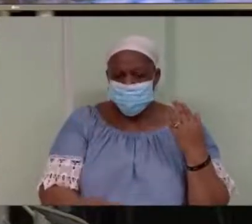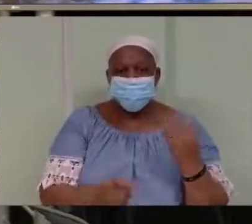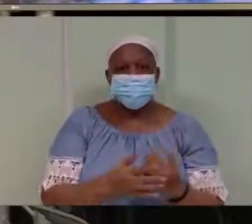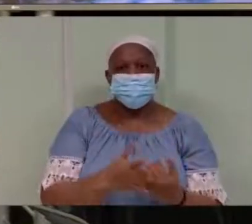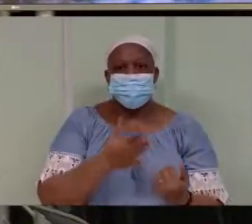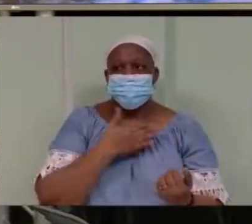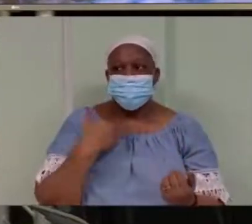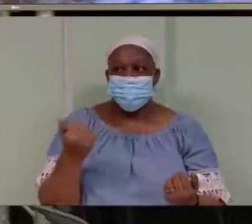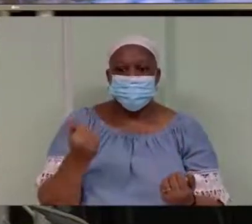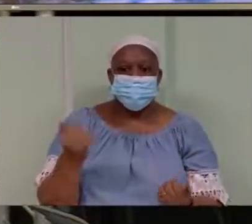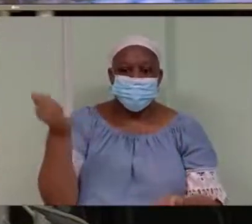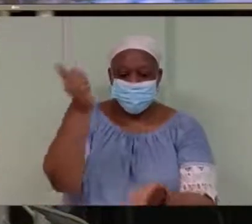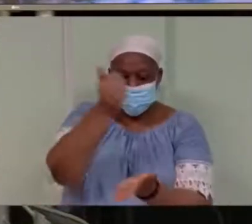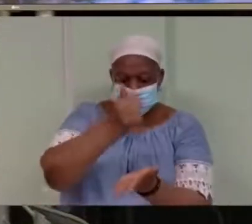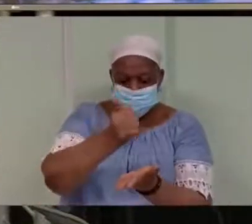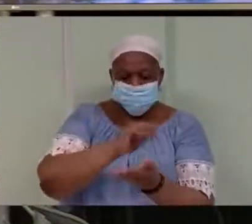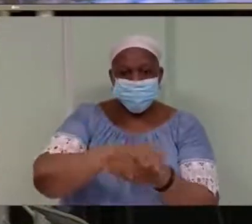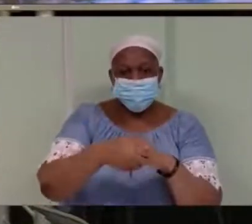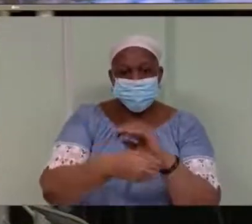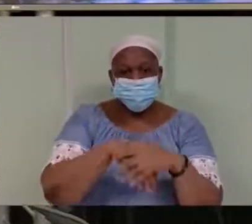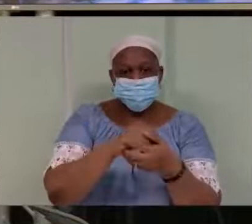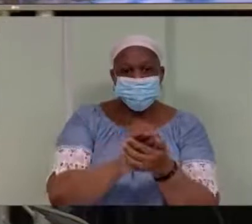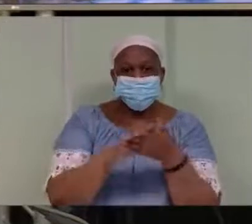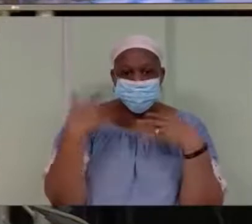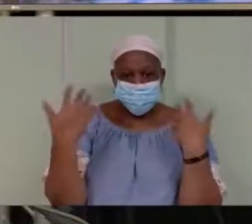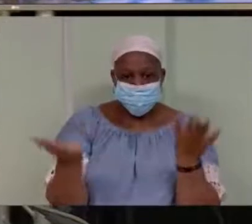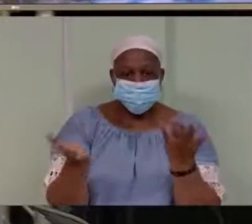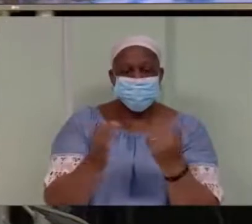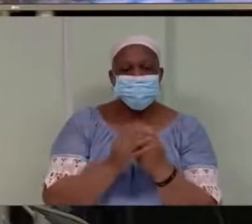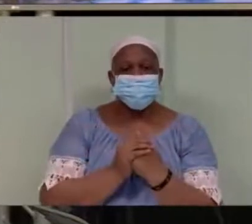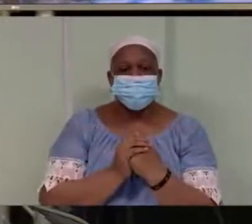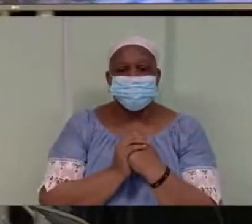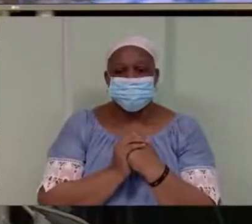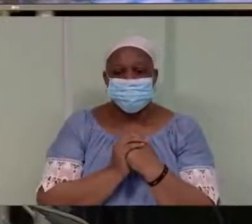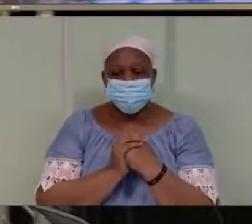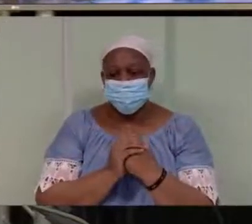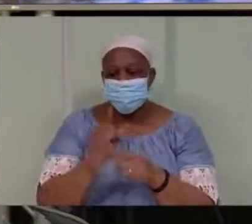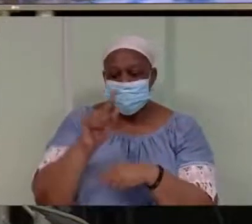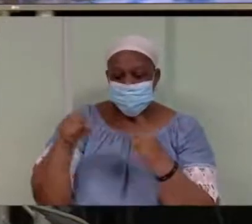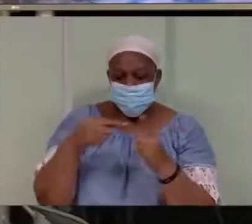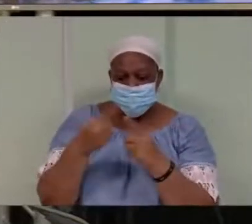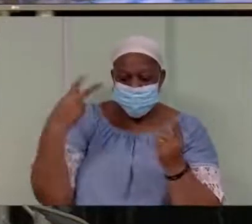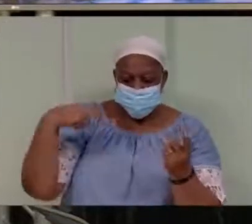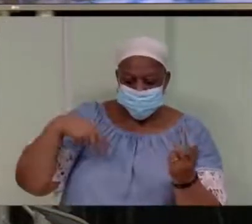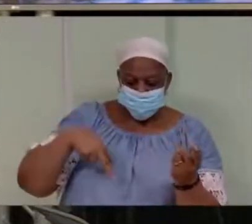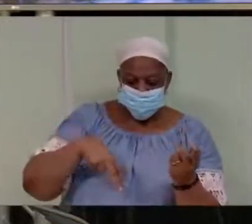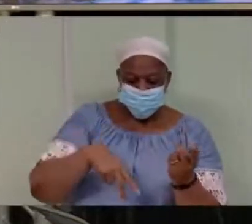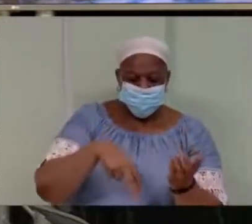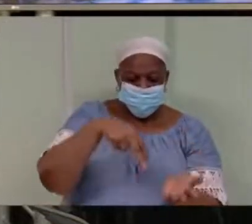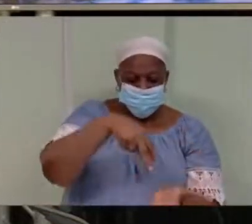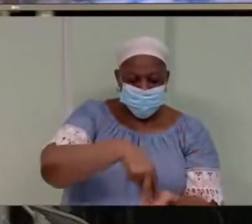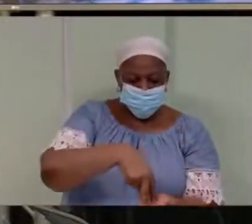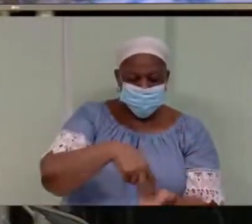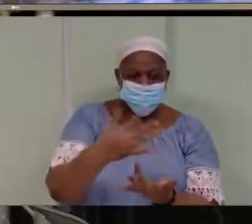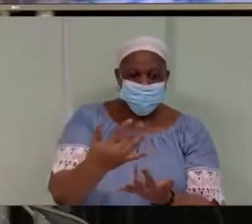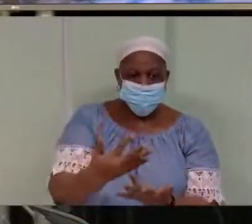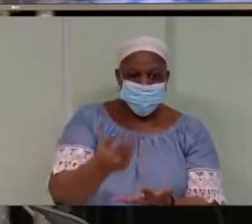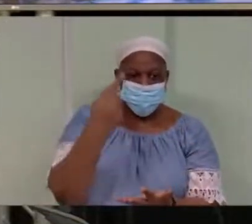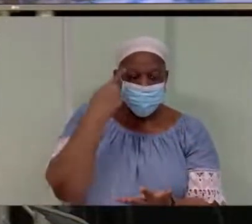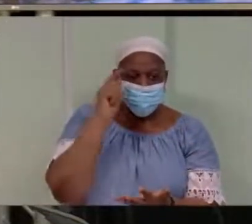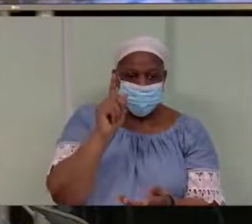c sanitize hands screening area procedure at each